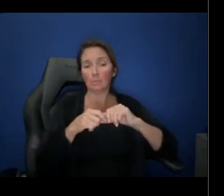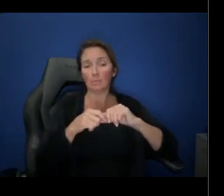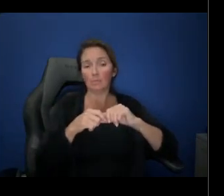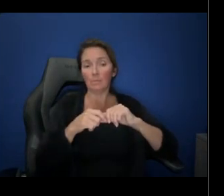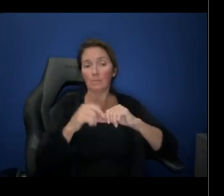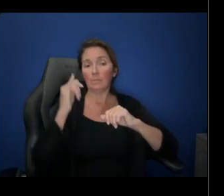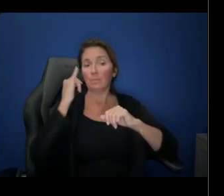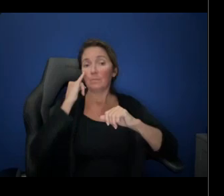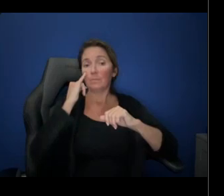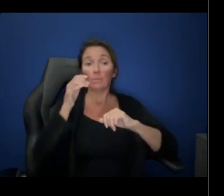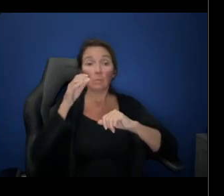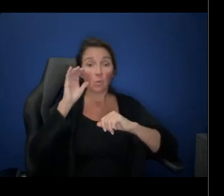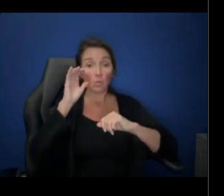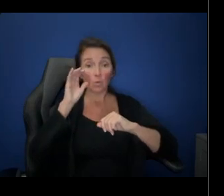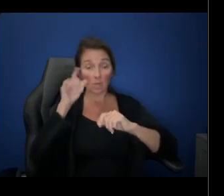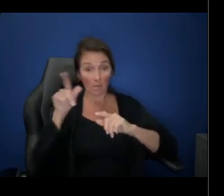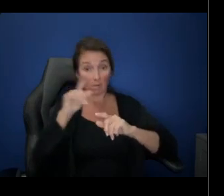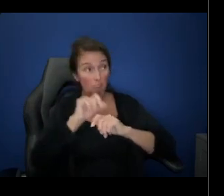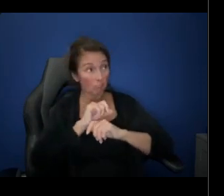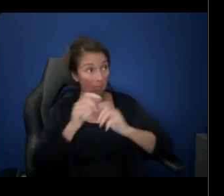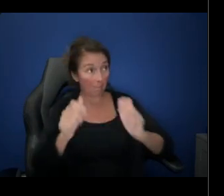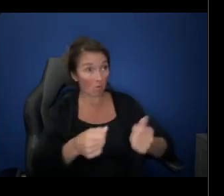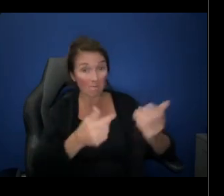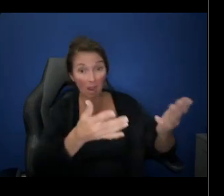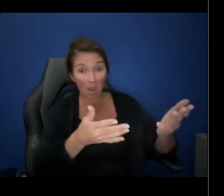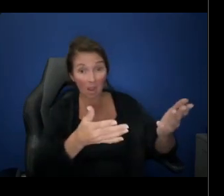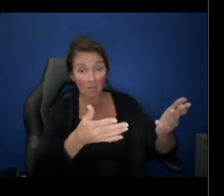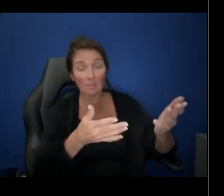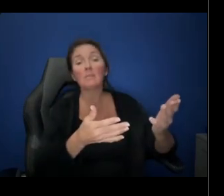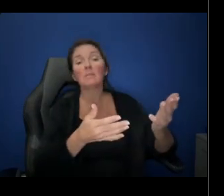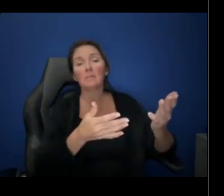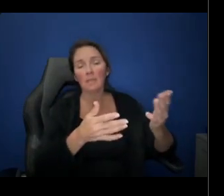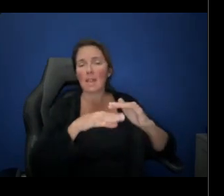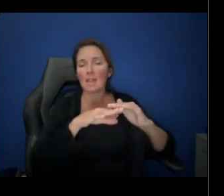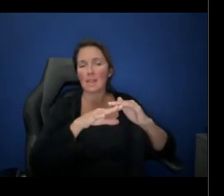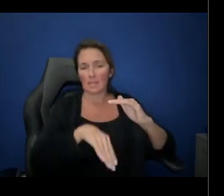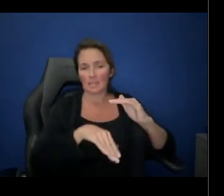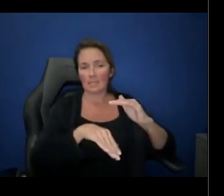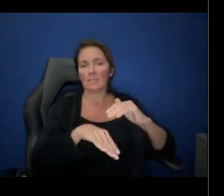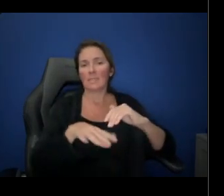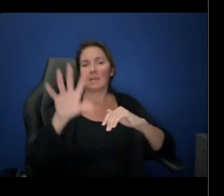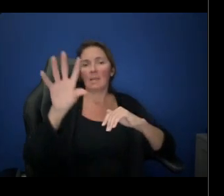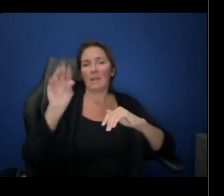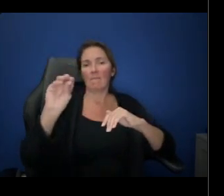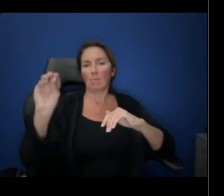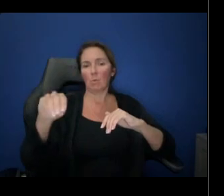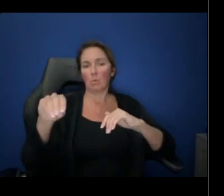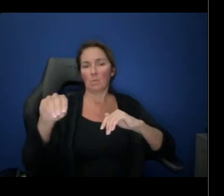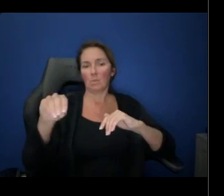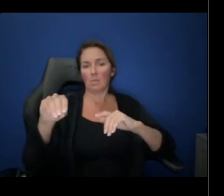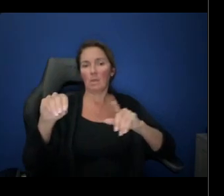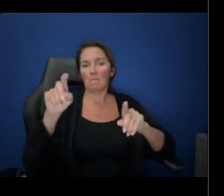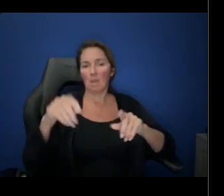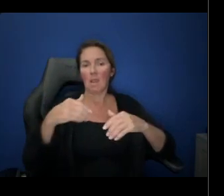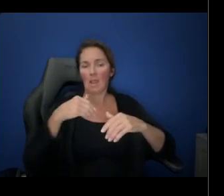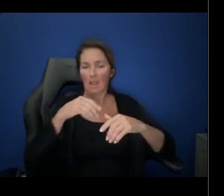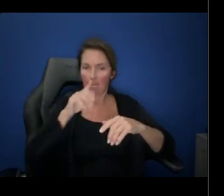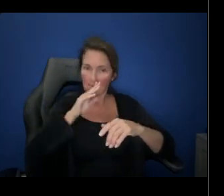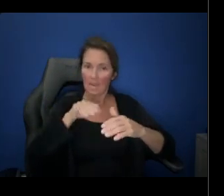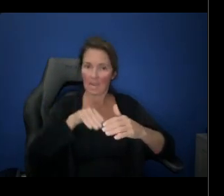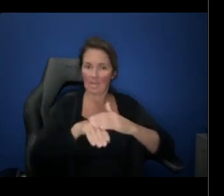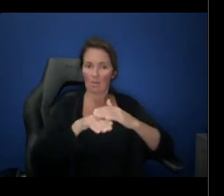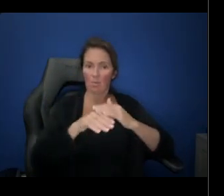If drinking fountains are provided, at least 50% must be